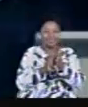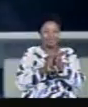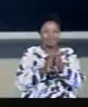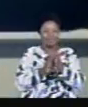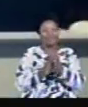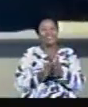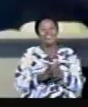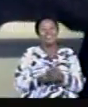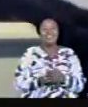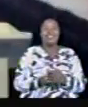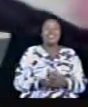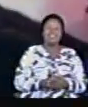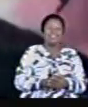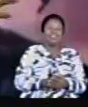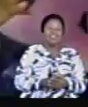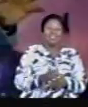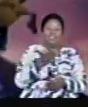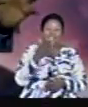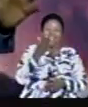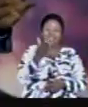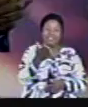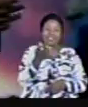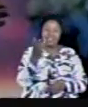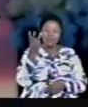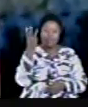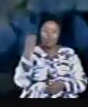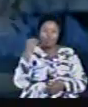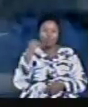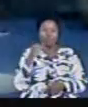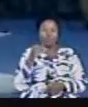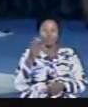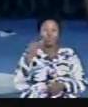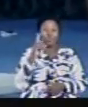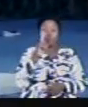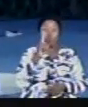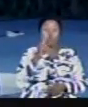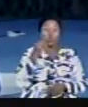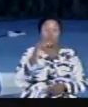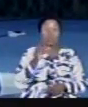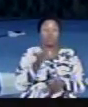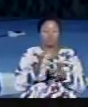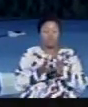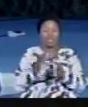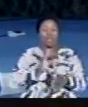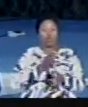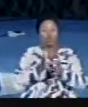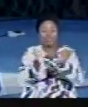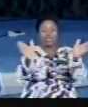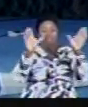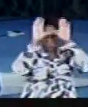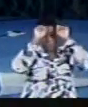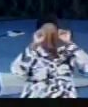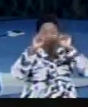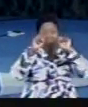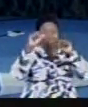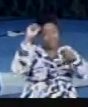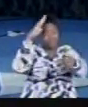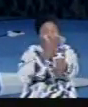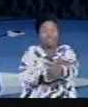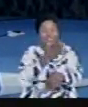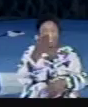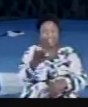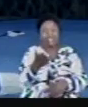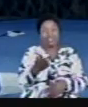There was one of my daughters there. Before I came there, she had